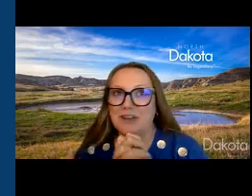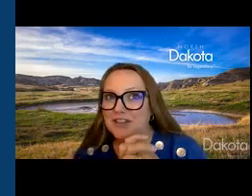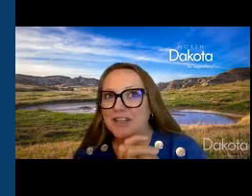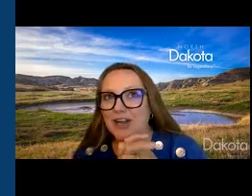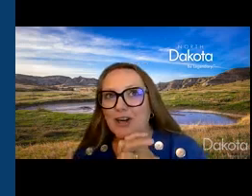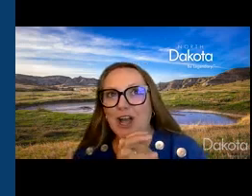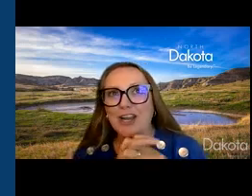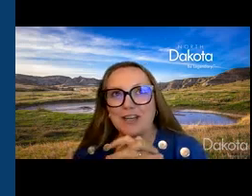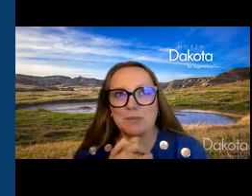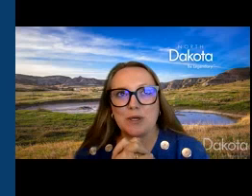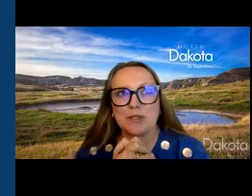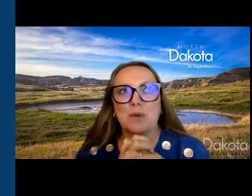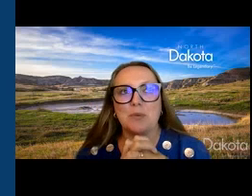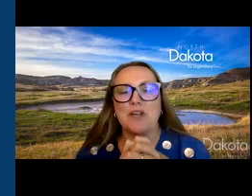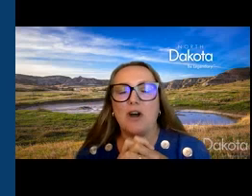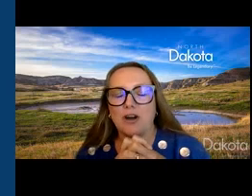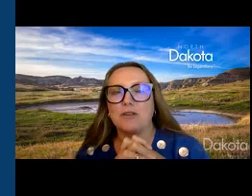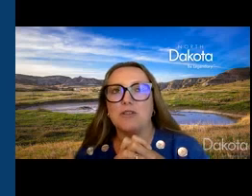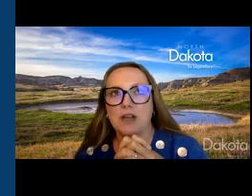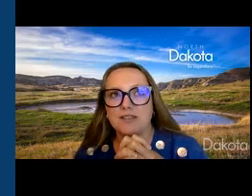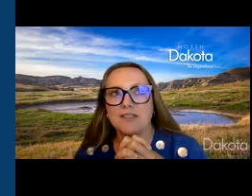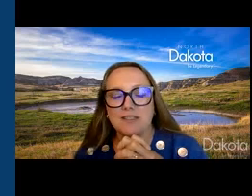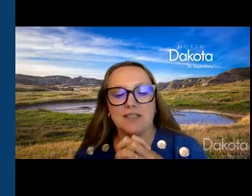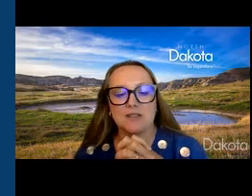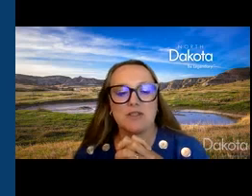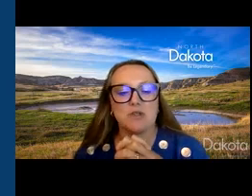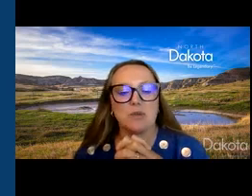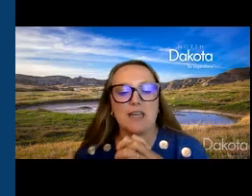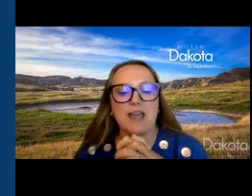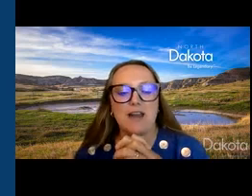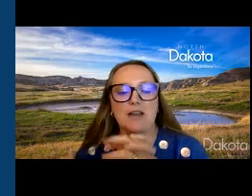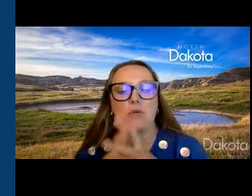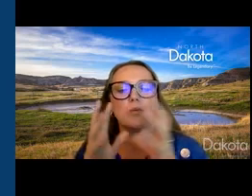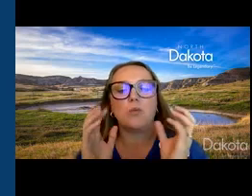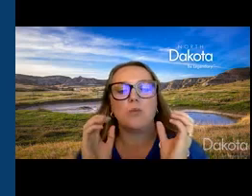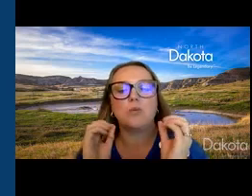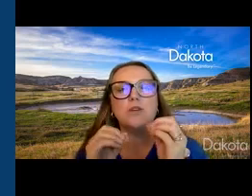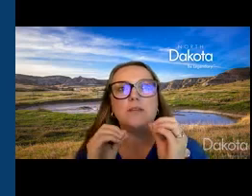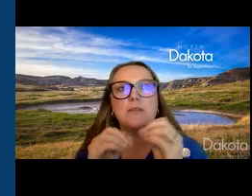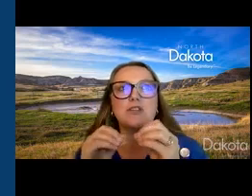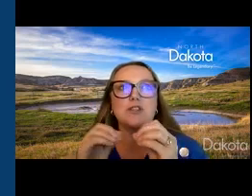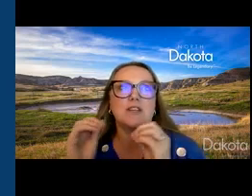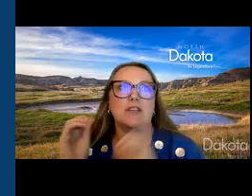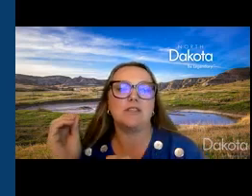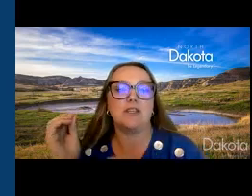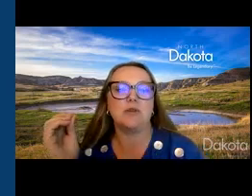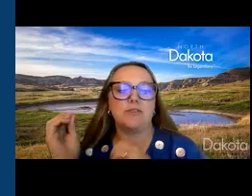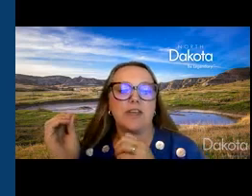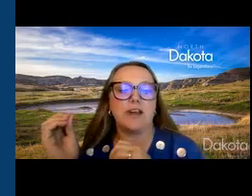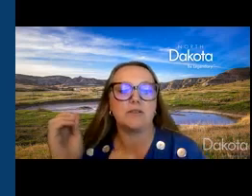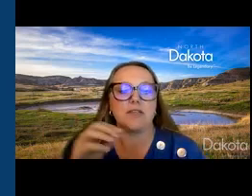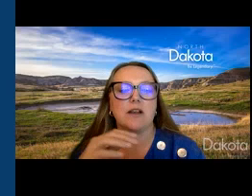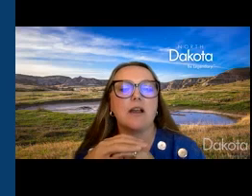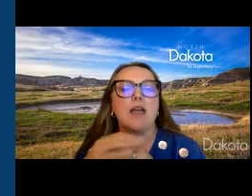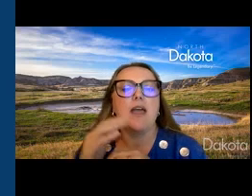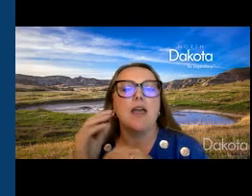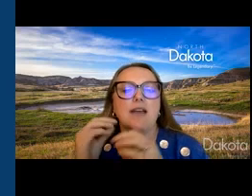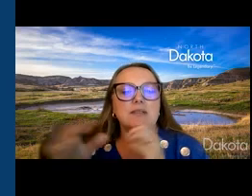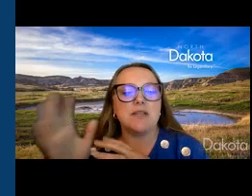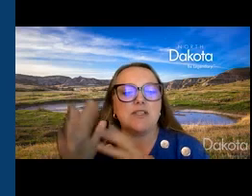we definitely are not experts, but we are assisting as much as we can, and we're really making sure that continuum of care is